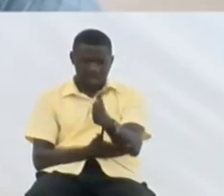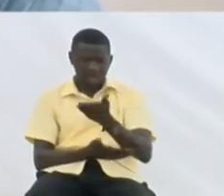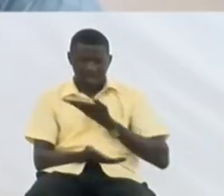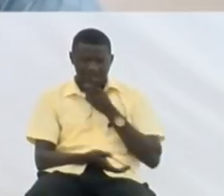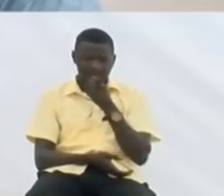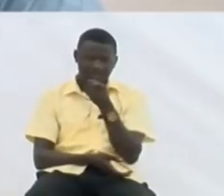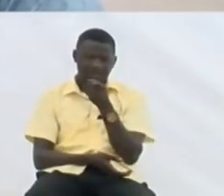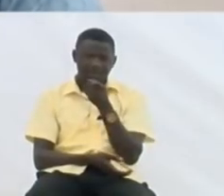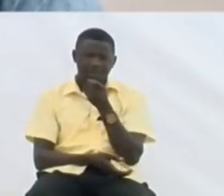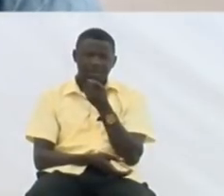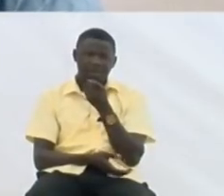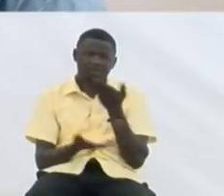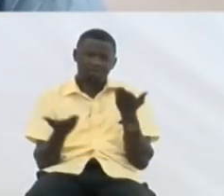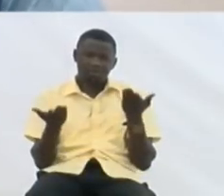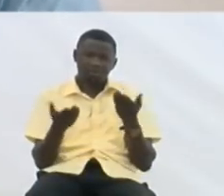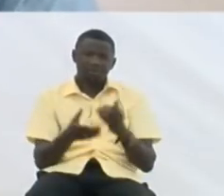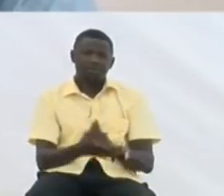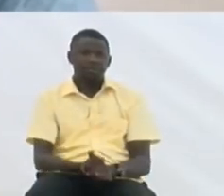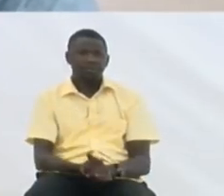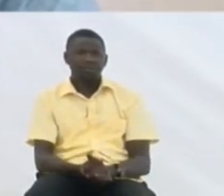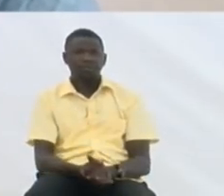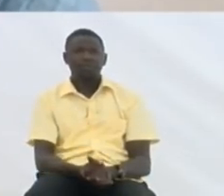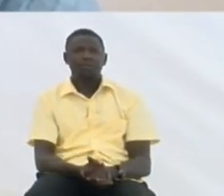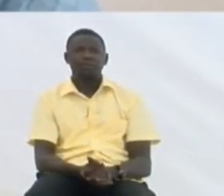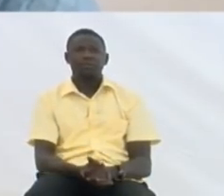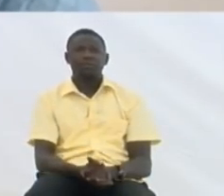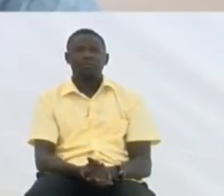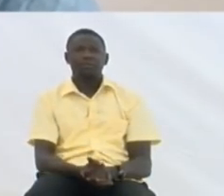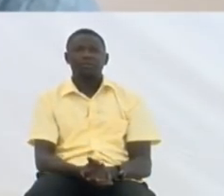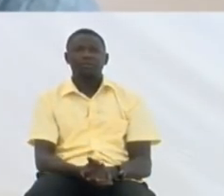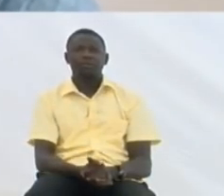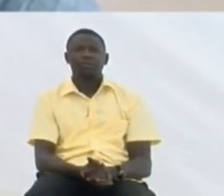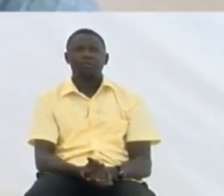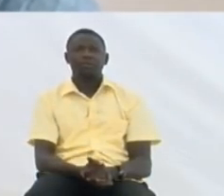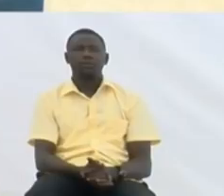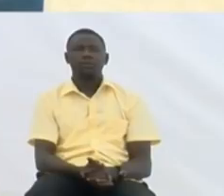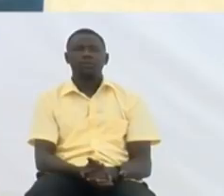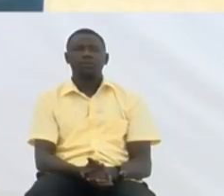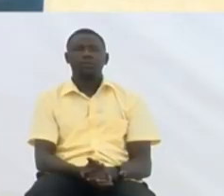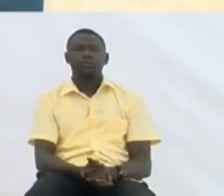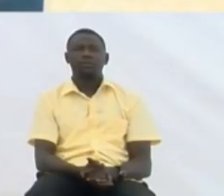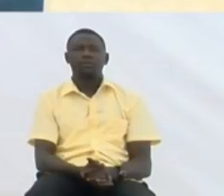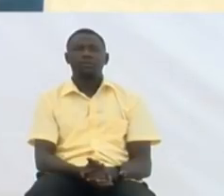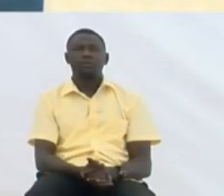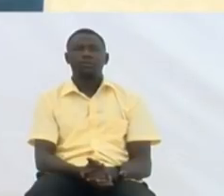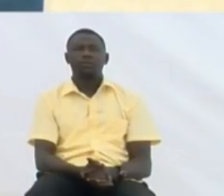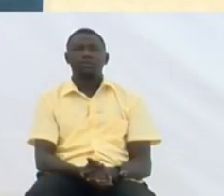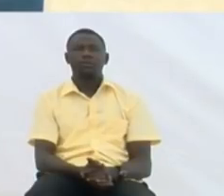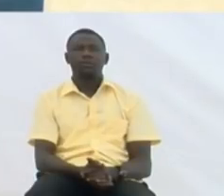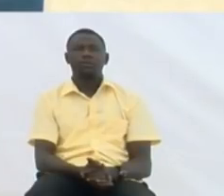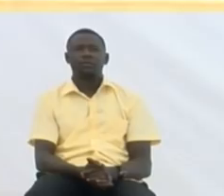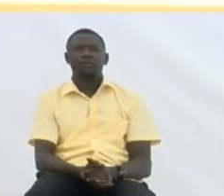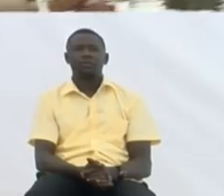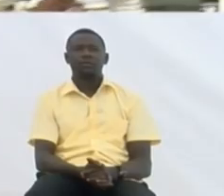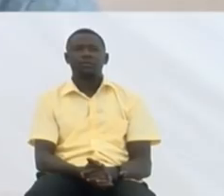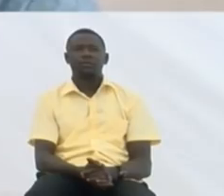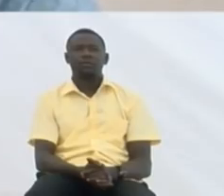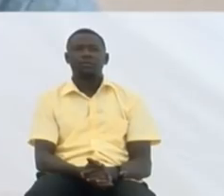saying itala mirano to police olunata tiling alitema lebang. Police olu.